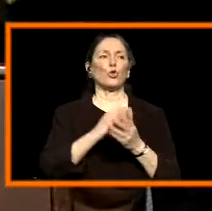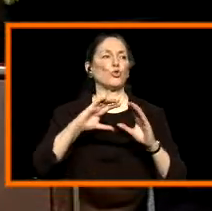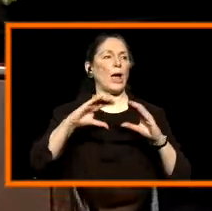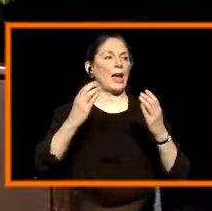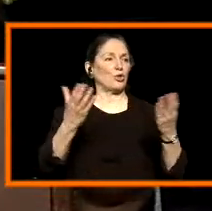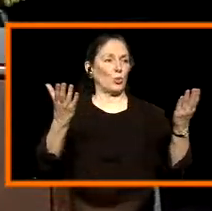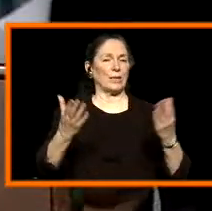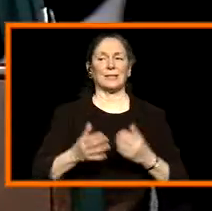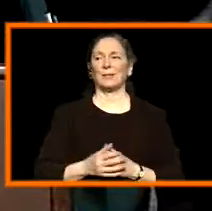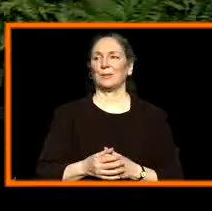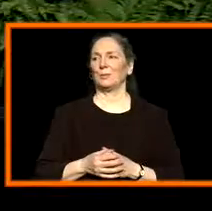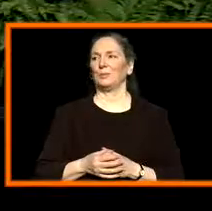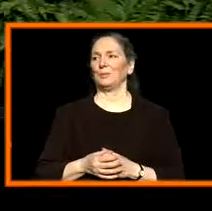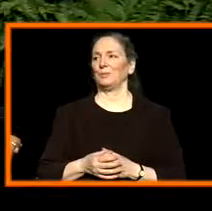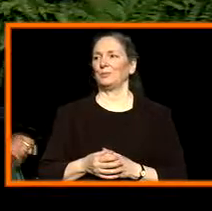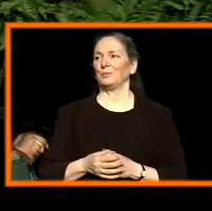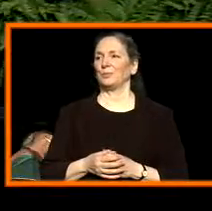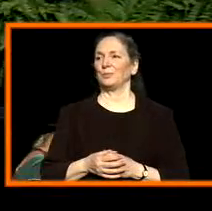graduates.